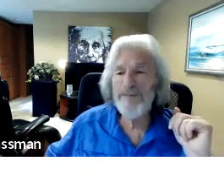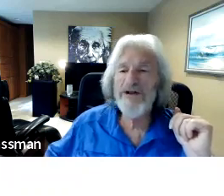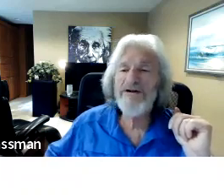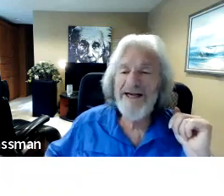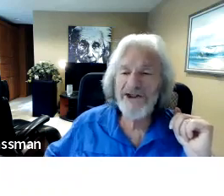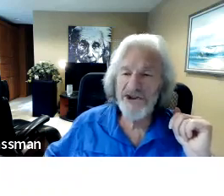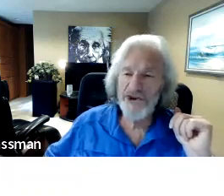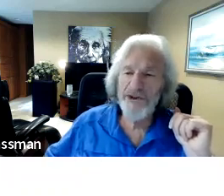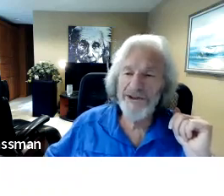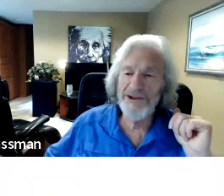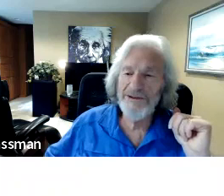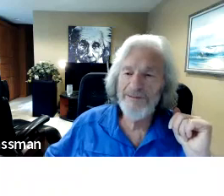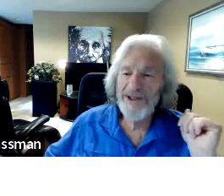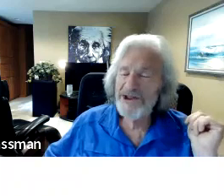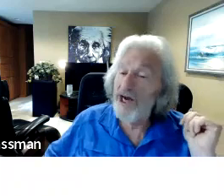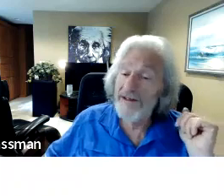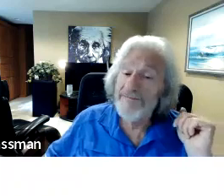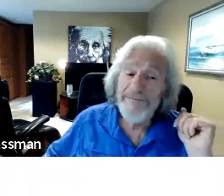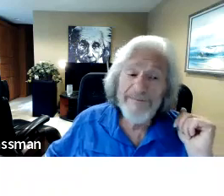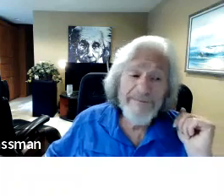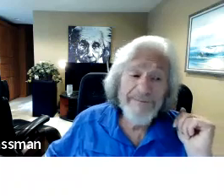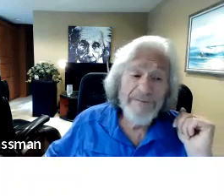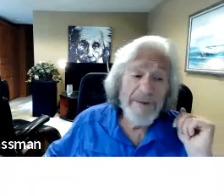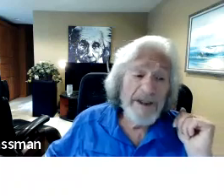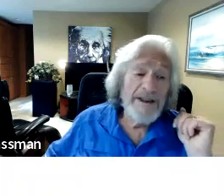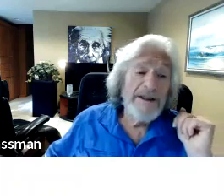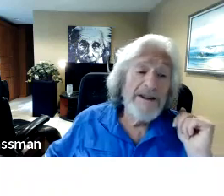Guardianship should be the last choice, but it's not.